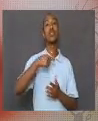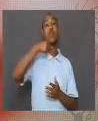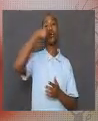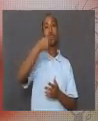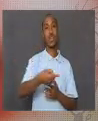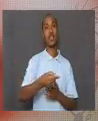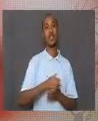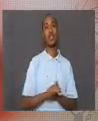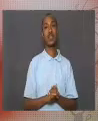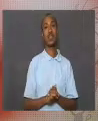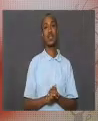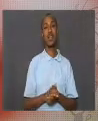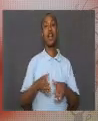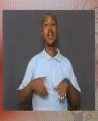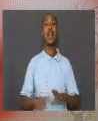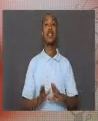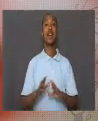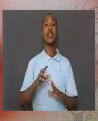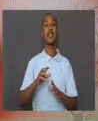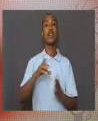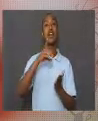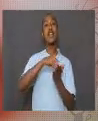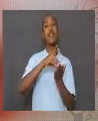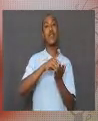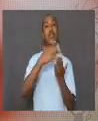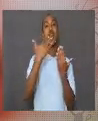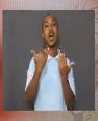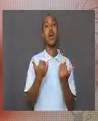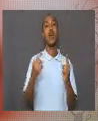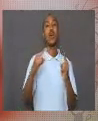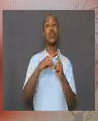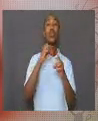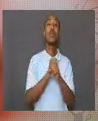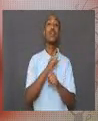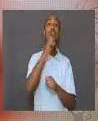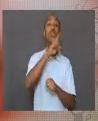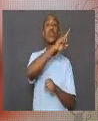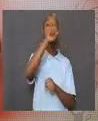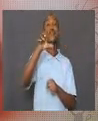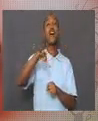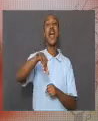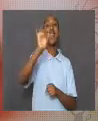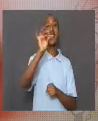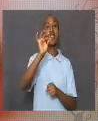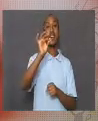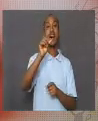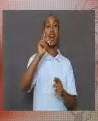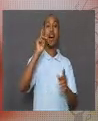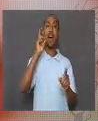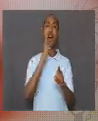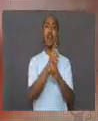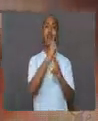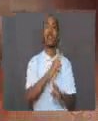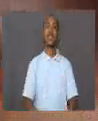postulates? Let us review them now to make sure your findings are accurate.